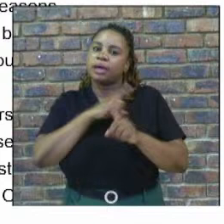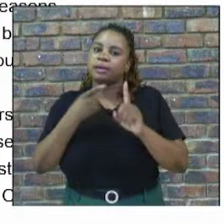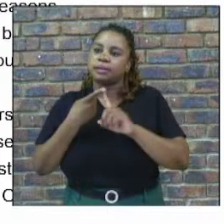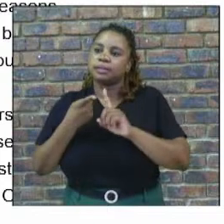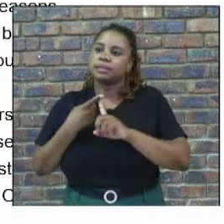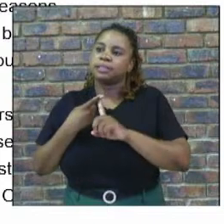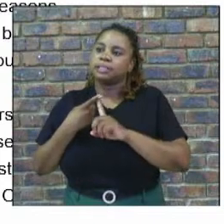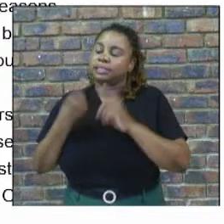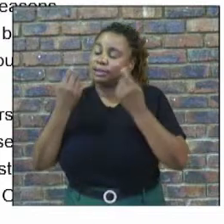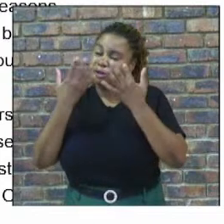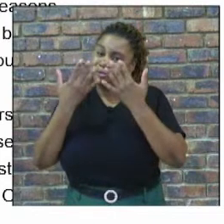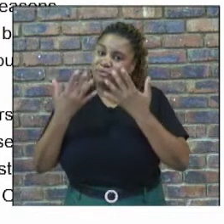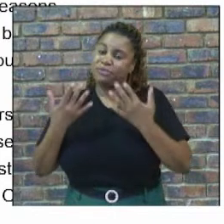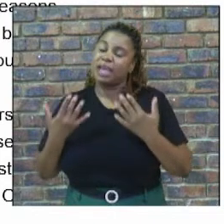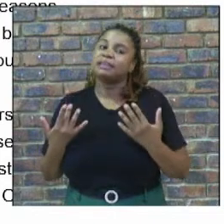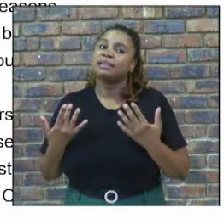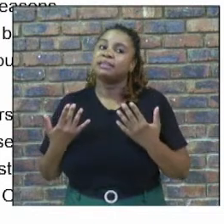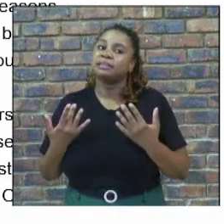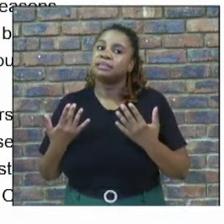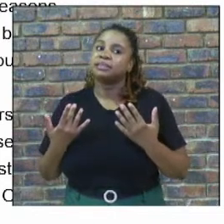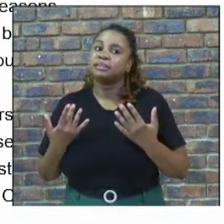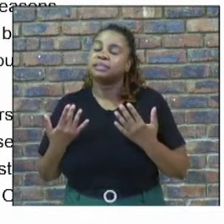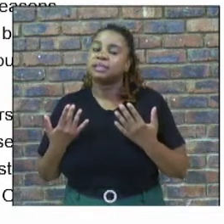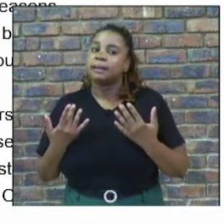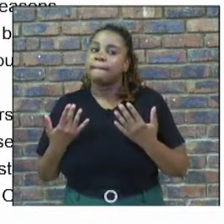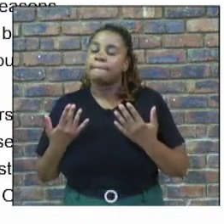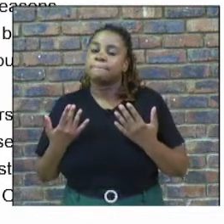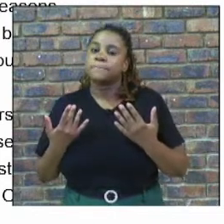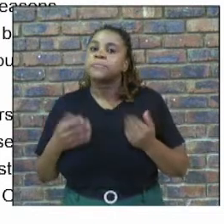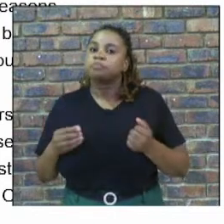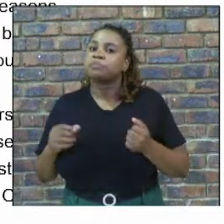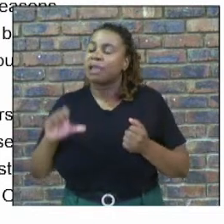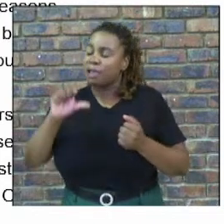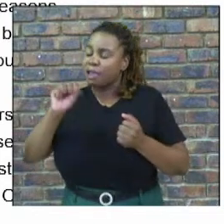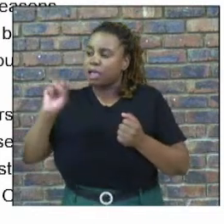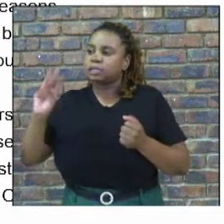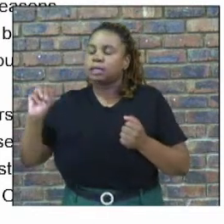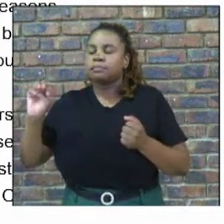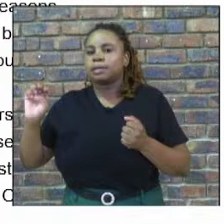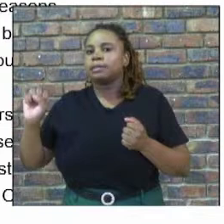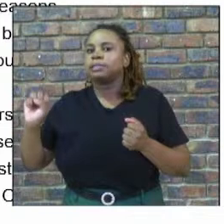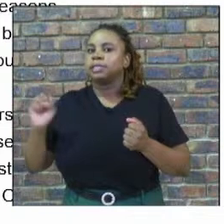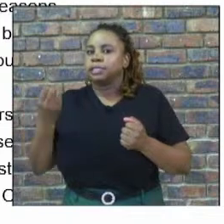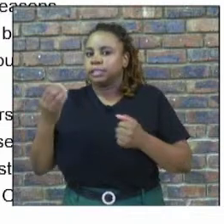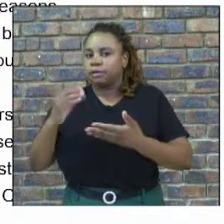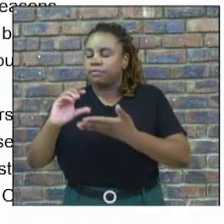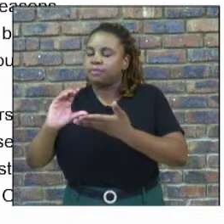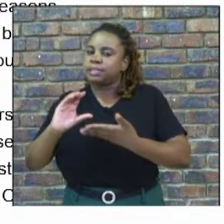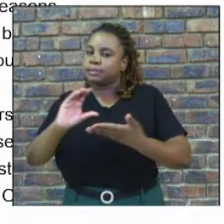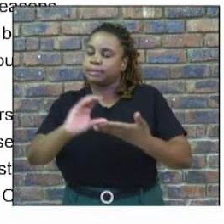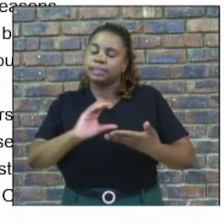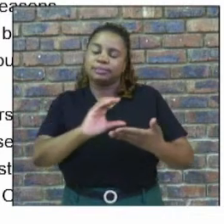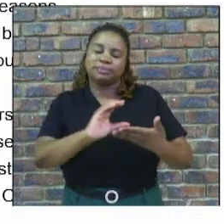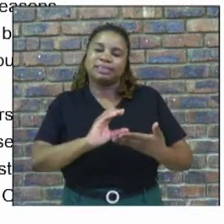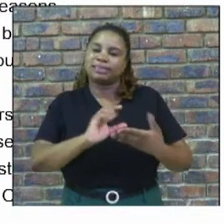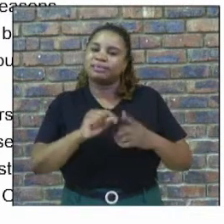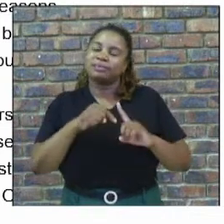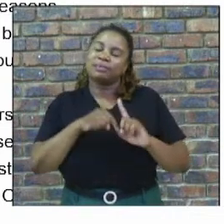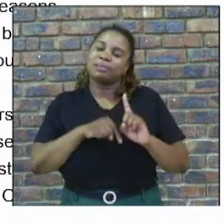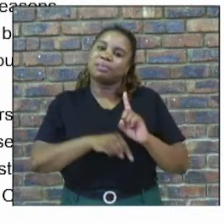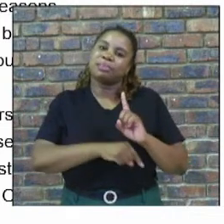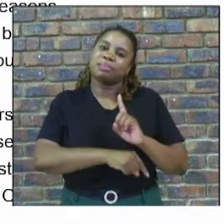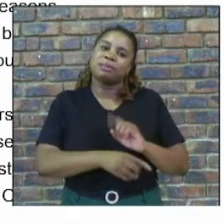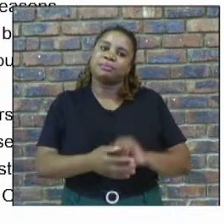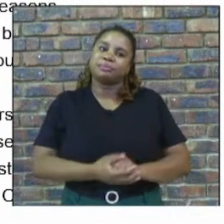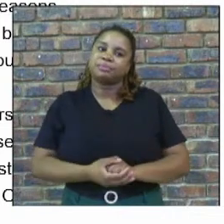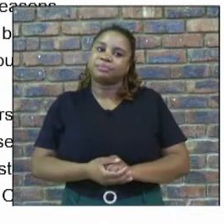is heavily borne by small enterprises. Even where the amount involved is large, going to court is